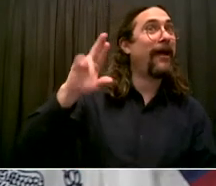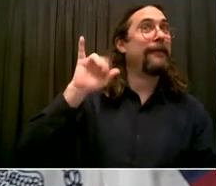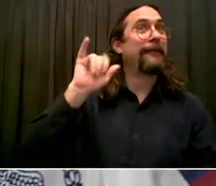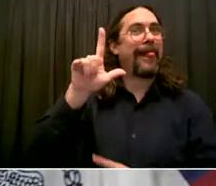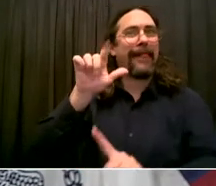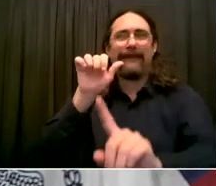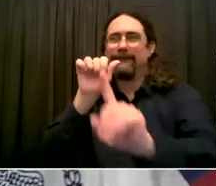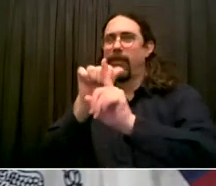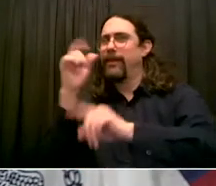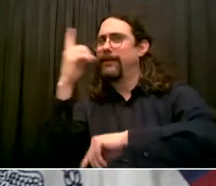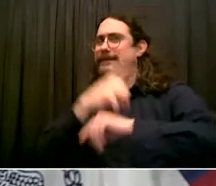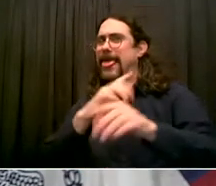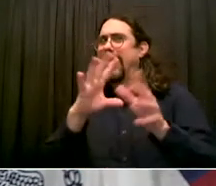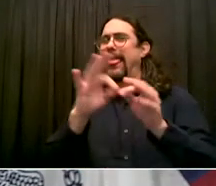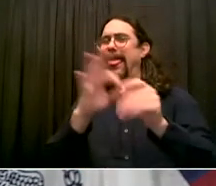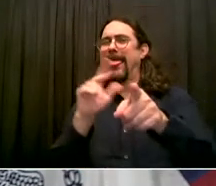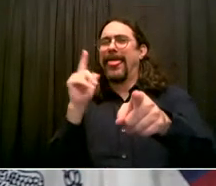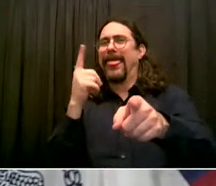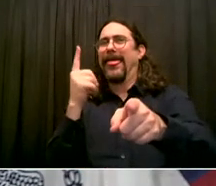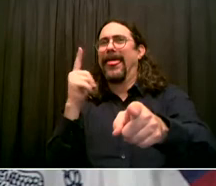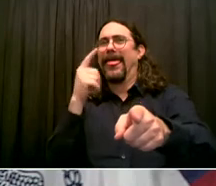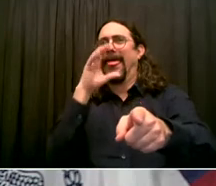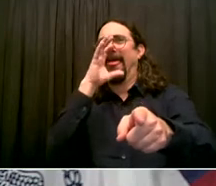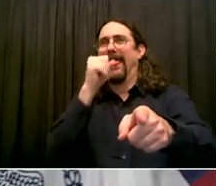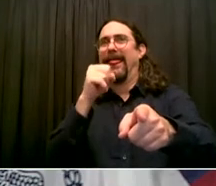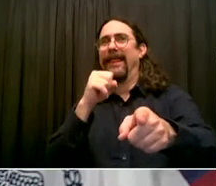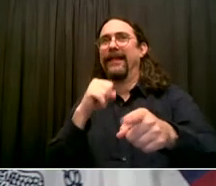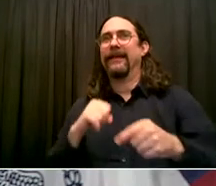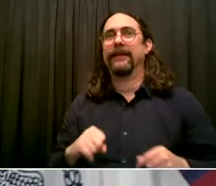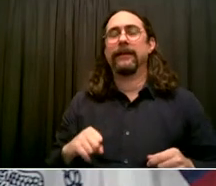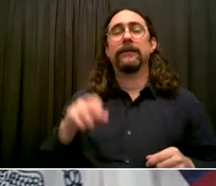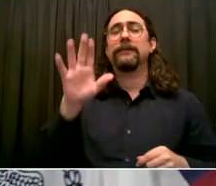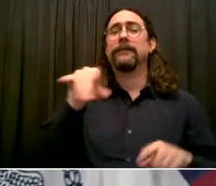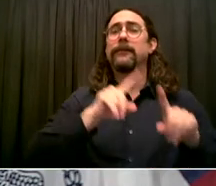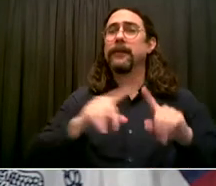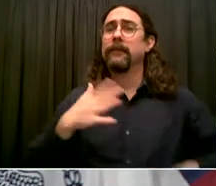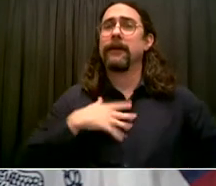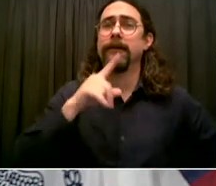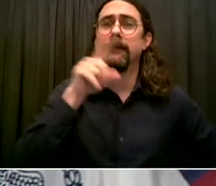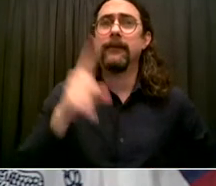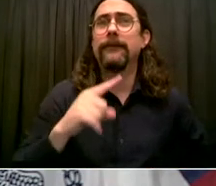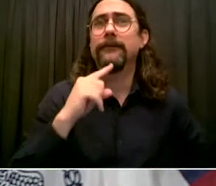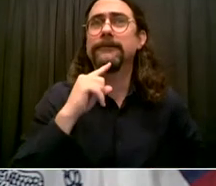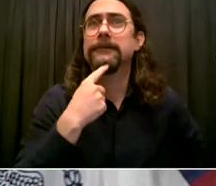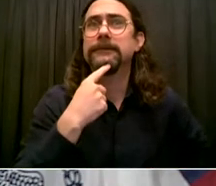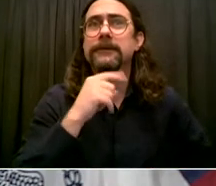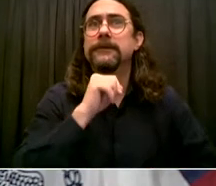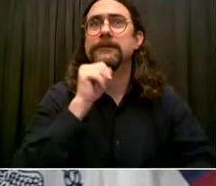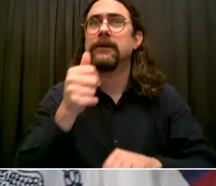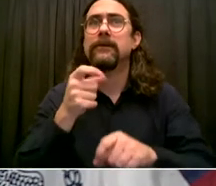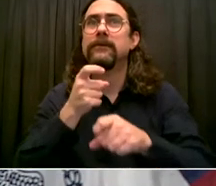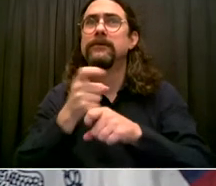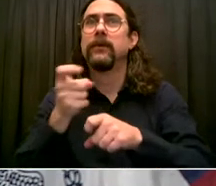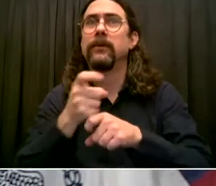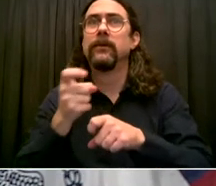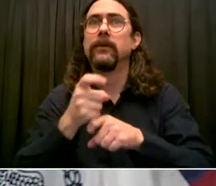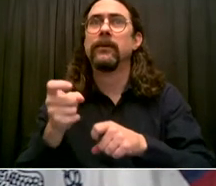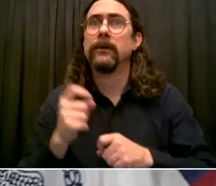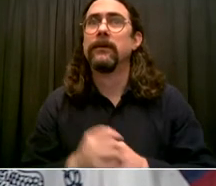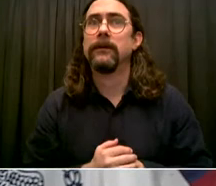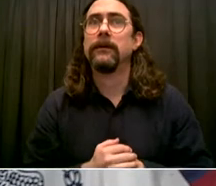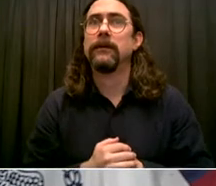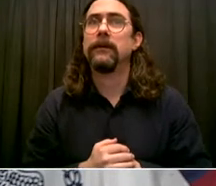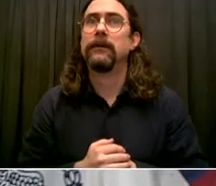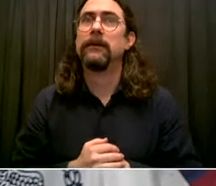about the homeless and what your administration plans to do as we come back from COVID. What plans do you have